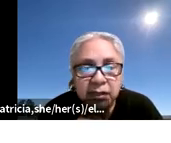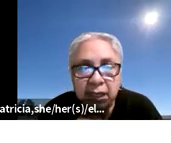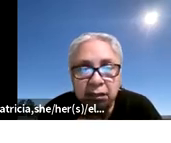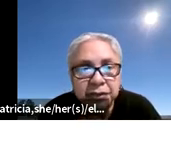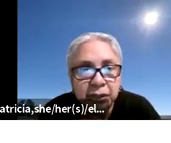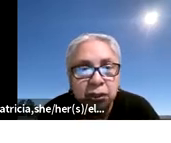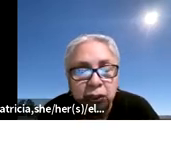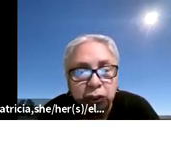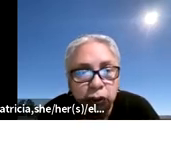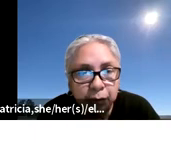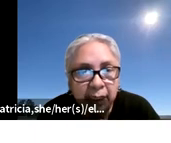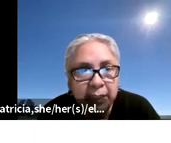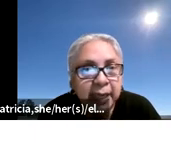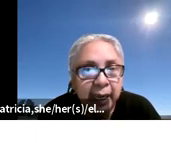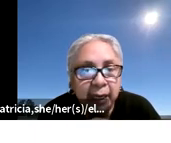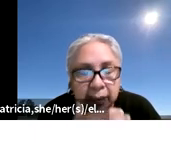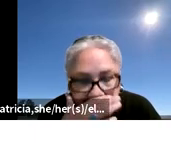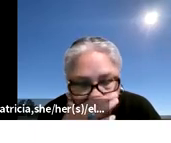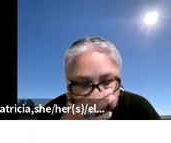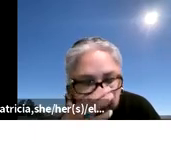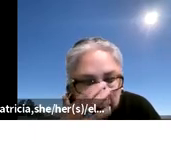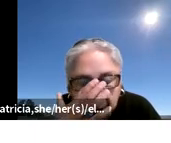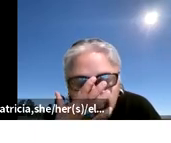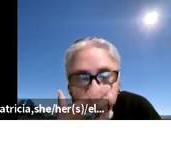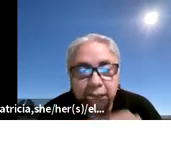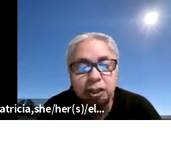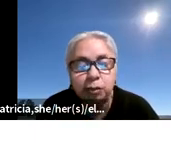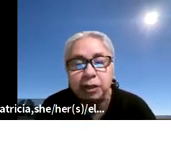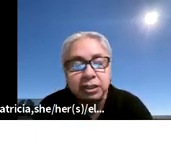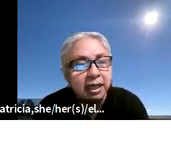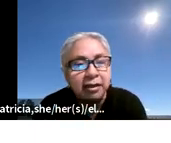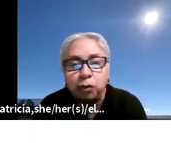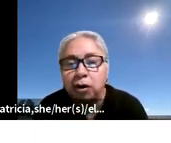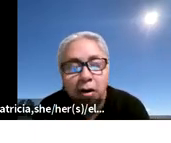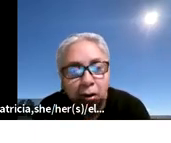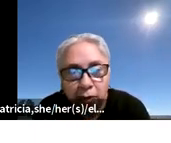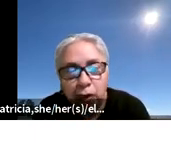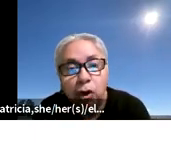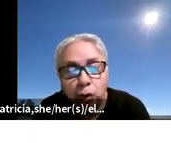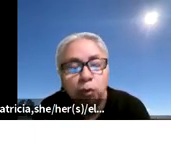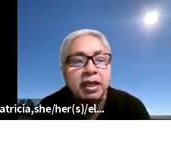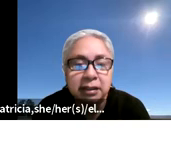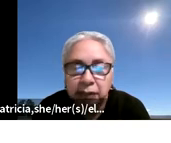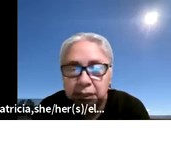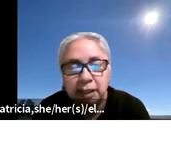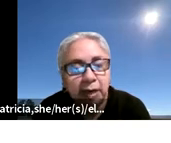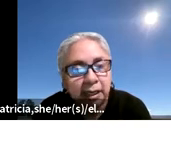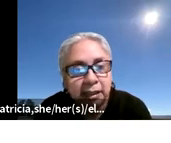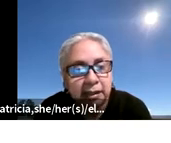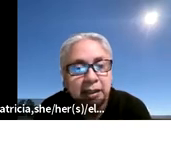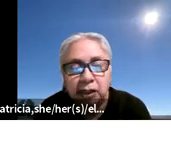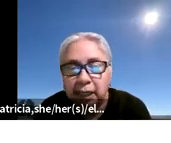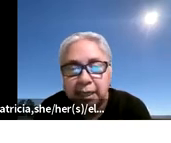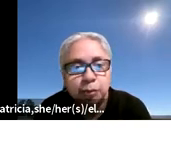have anything else you would like to add. And I just want to say that we're all always learning,